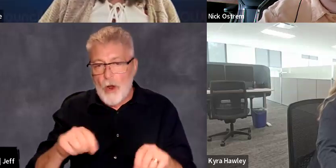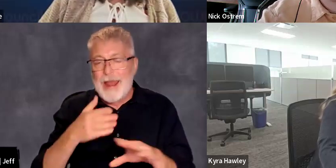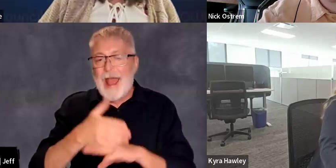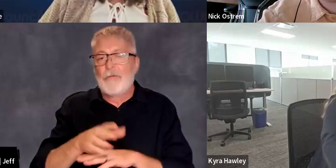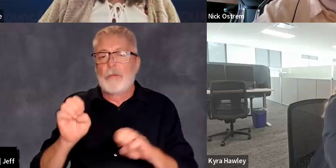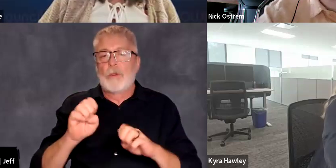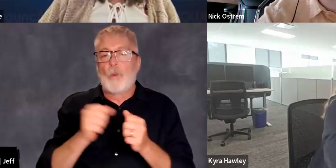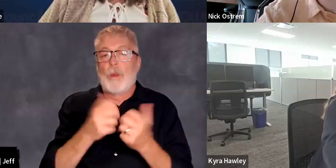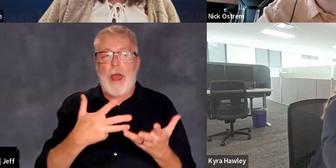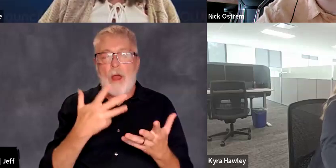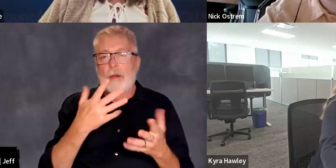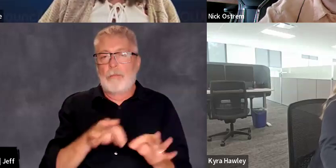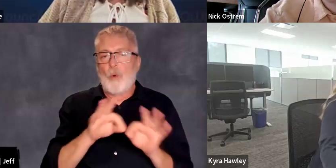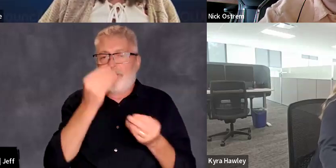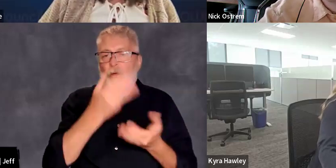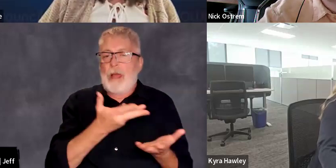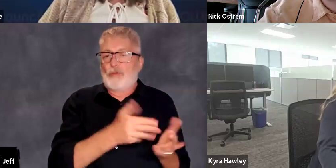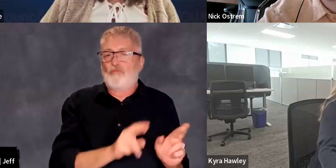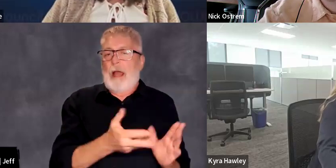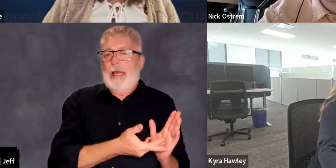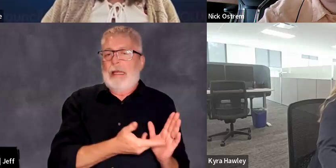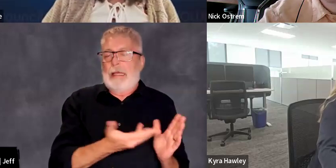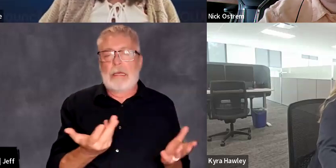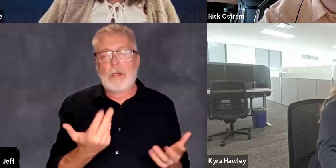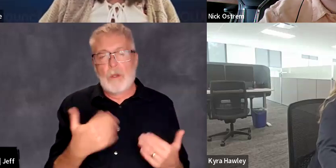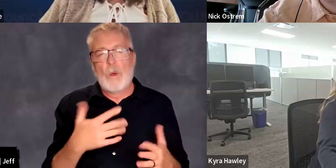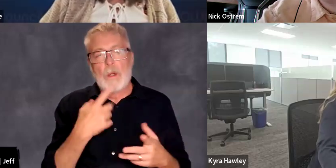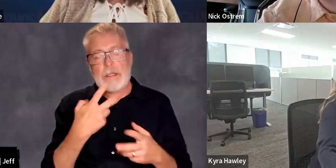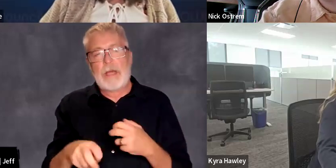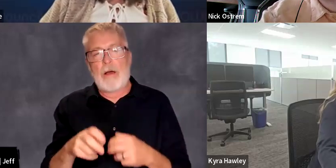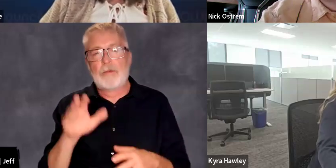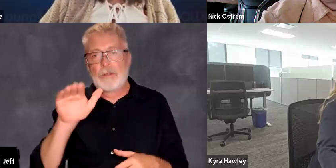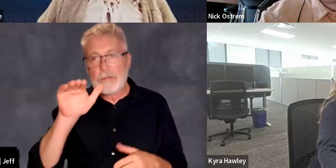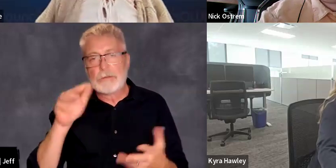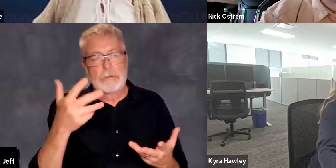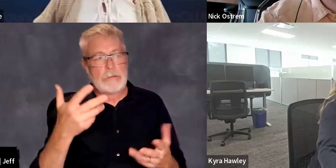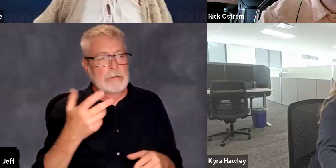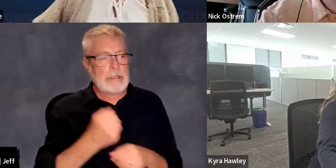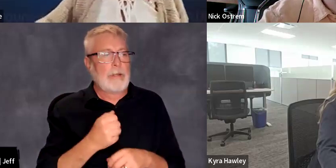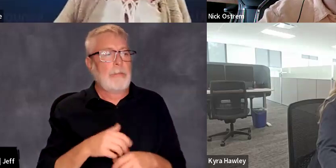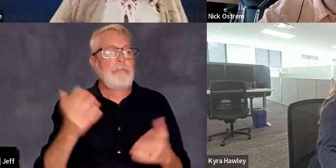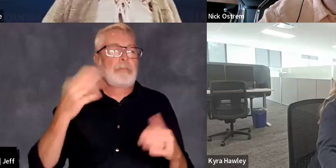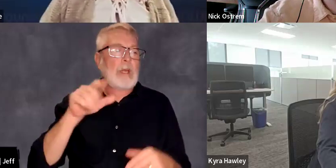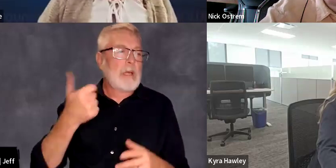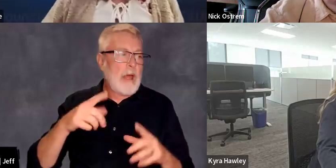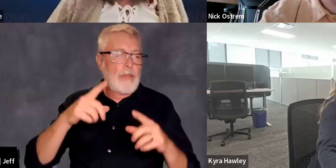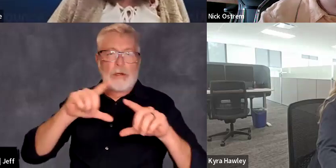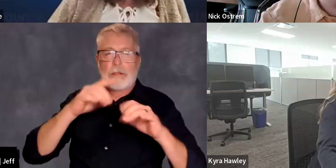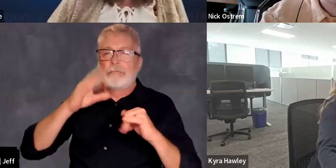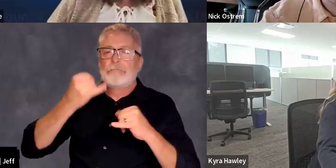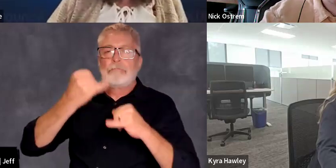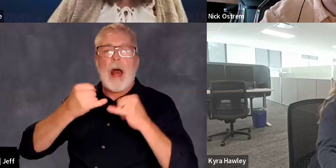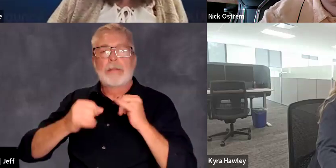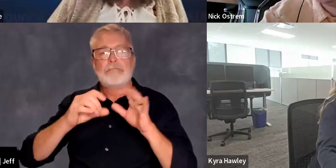disaster without any of that information. All right. There's also another action steps box at the bottom